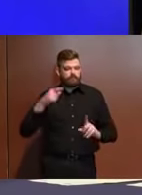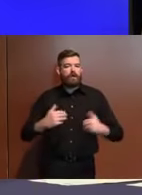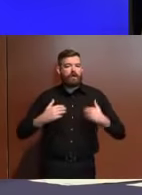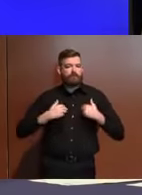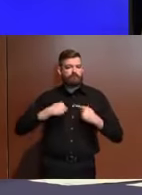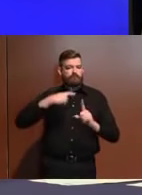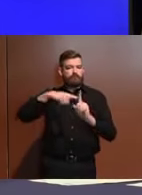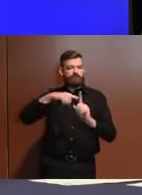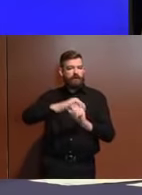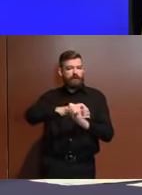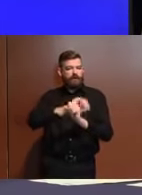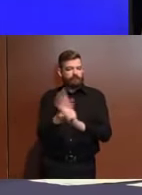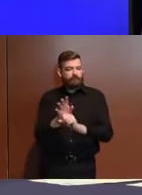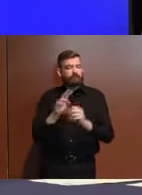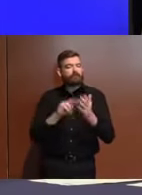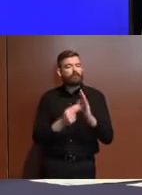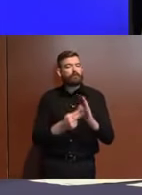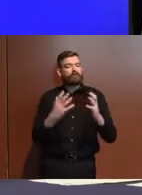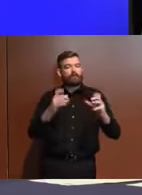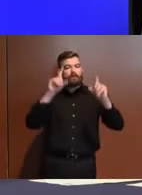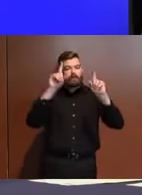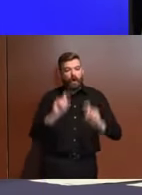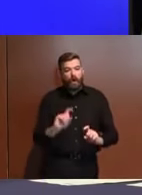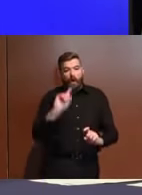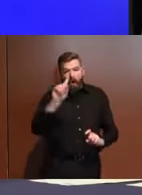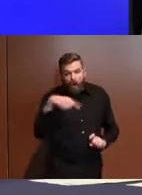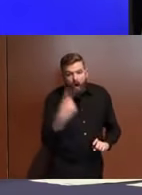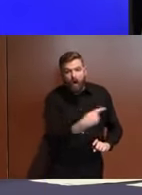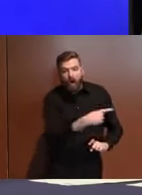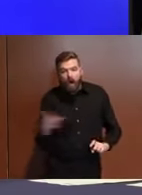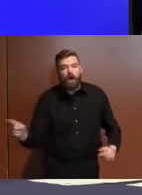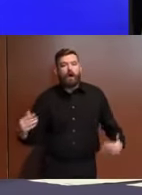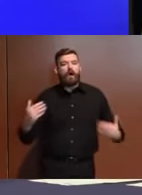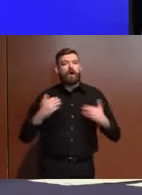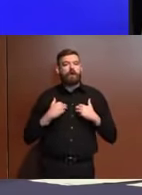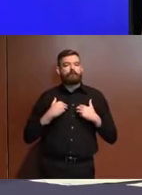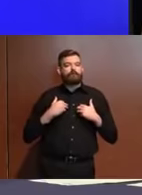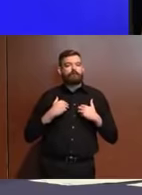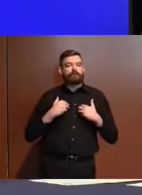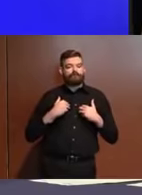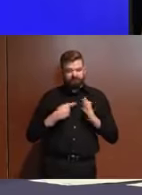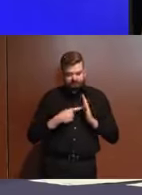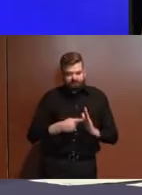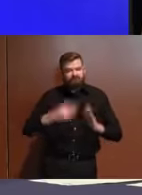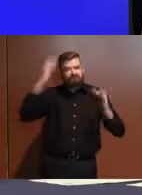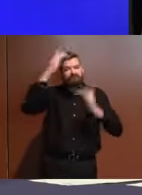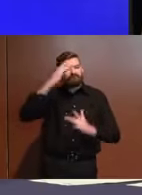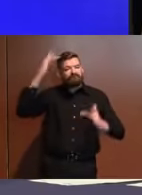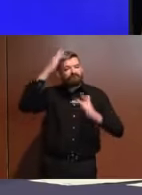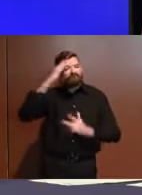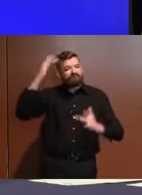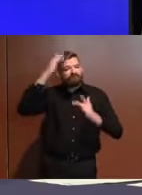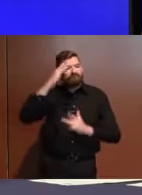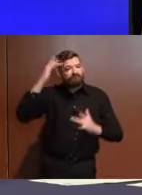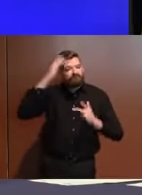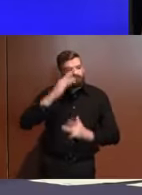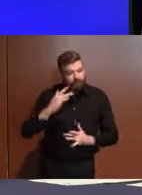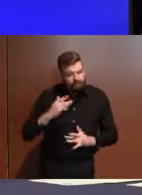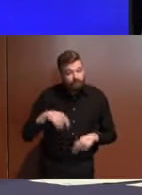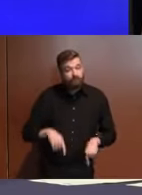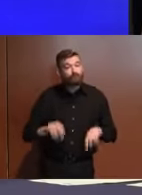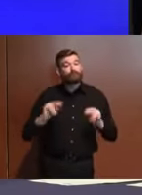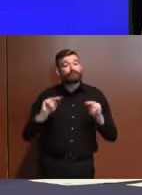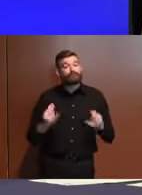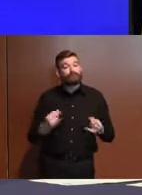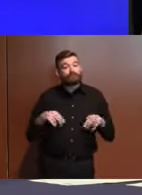individual way. And I don't know, Ed, if it's 99%, but I'm going to guess it's 99-ish% of the tests we've done in this state. There'll